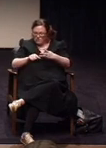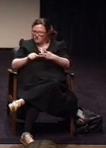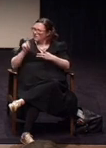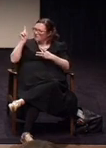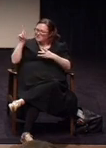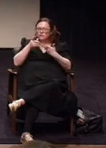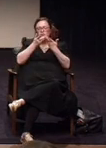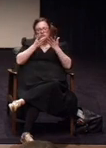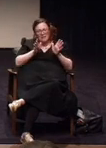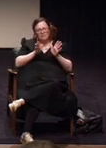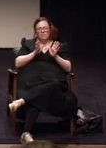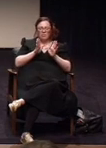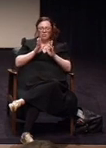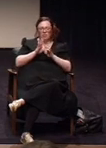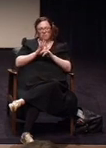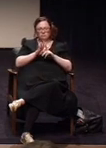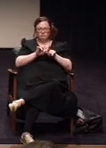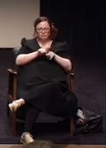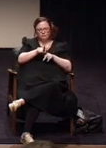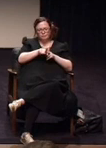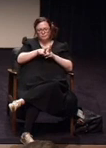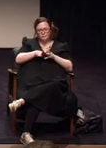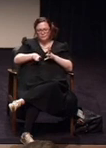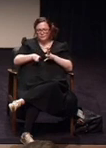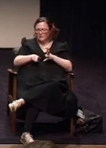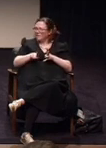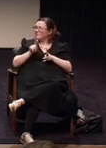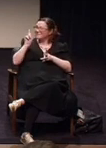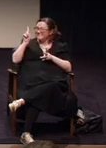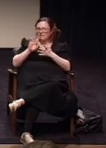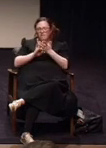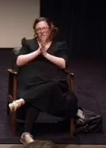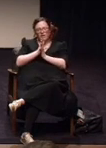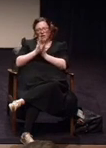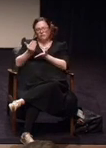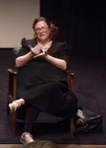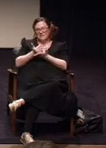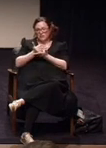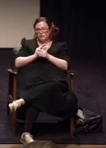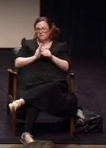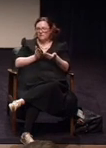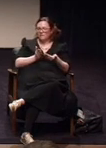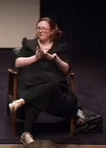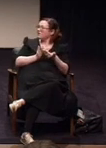of a generic tree. But I will show you now the fire rescue service tree. And there we